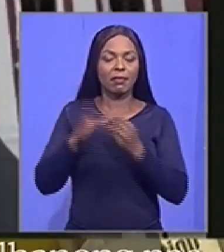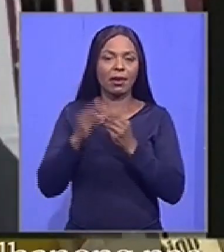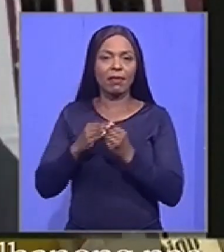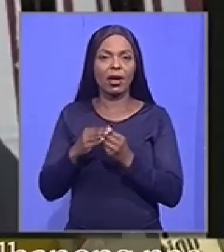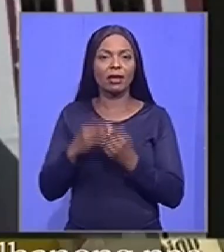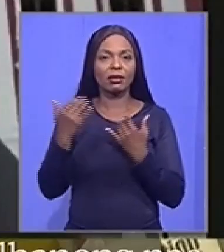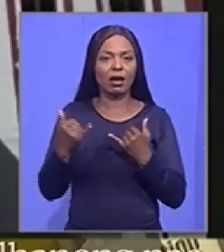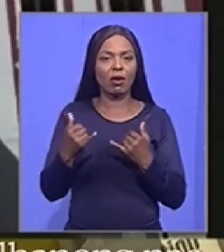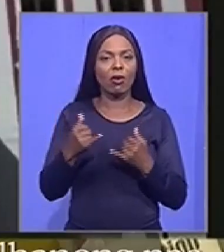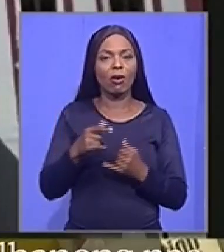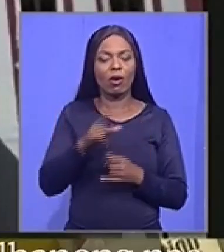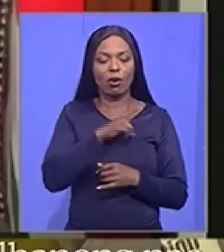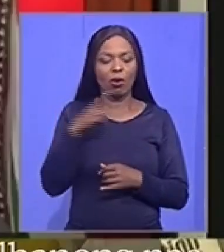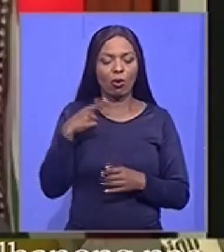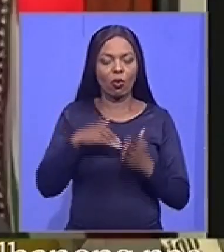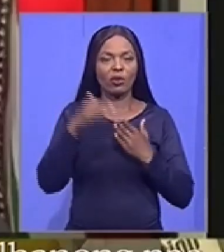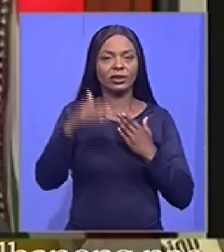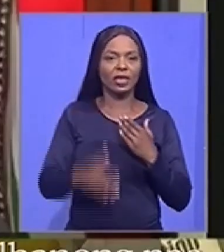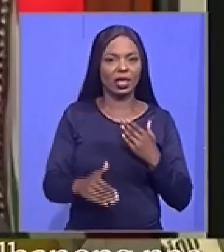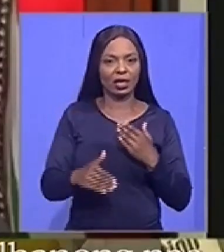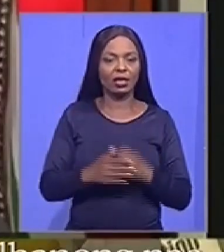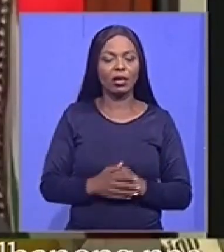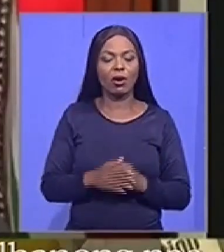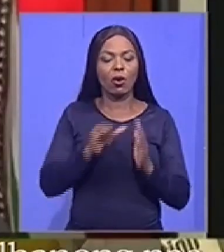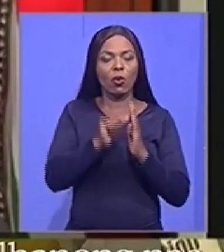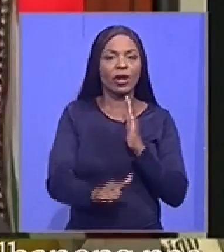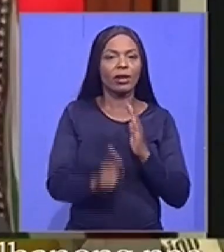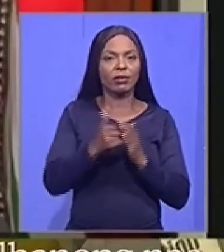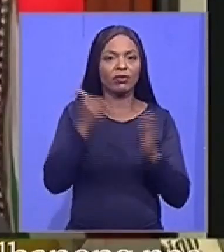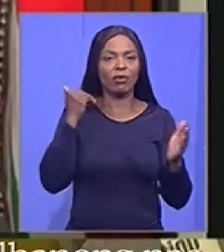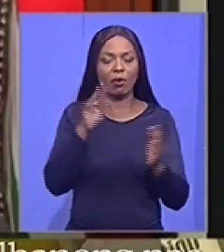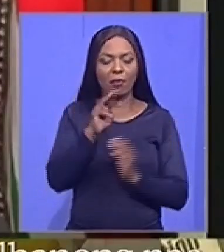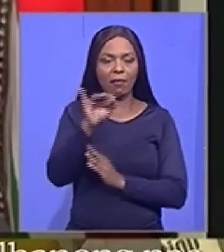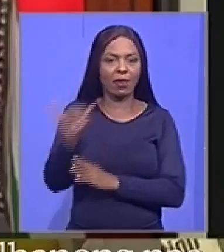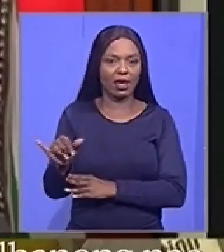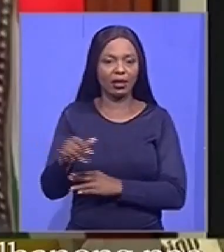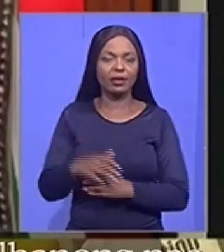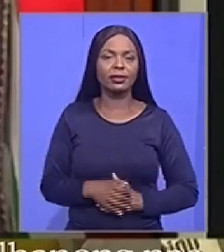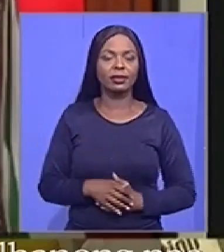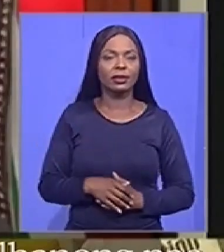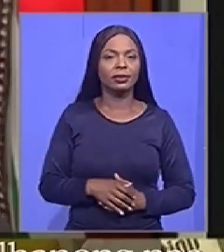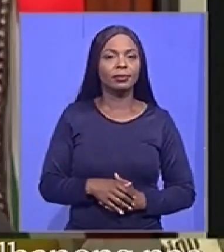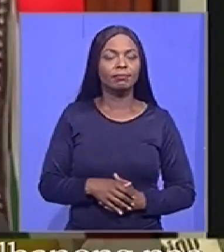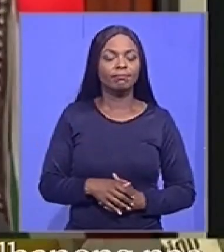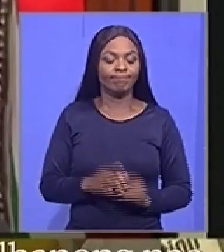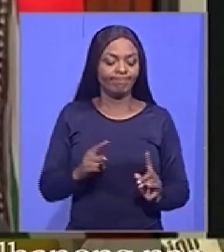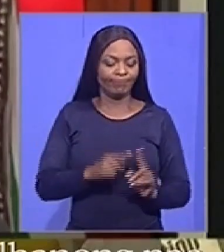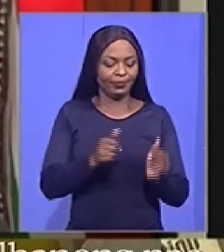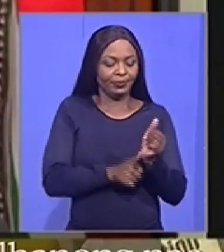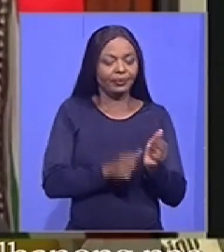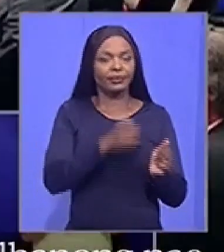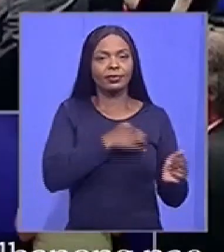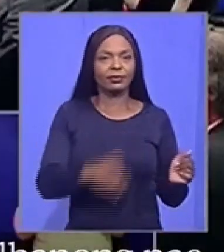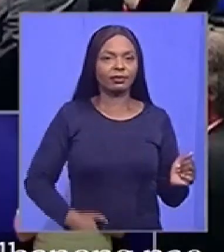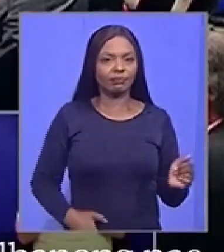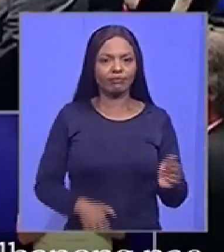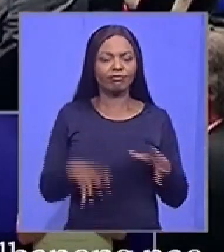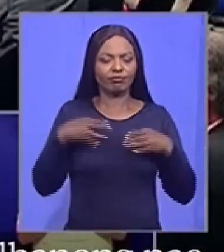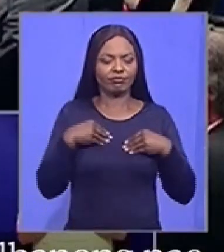jo boleele jwa paseka go fitlha beke pele ga ditlhopho kakaretso tsa motsheganong. Motlatsa mopresidente o ne a tshwanela ke go